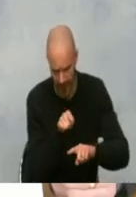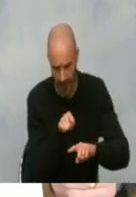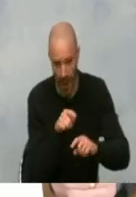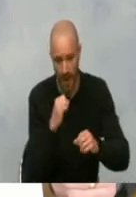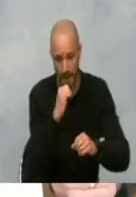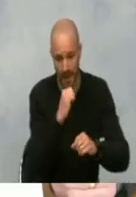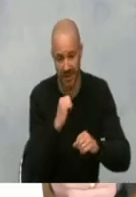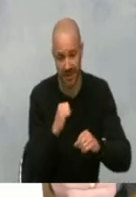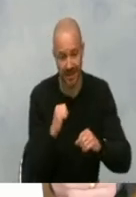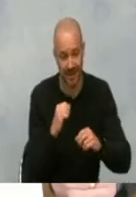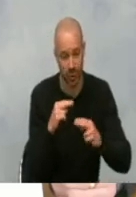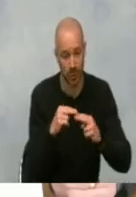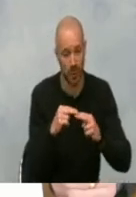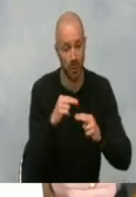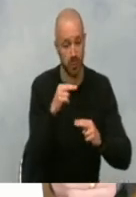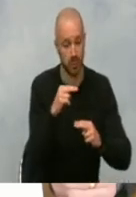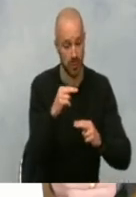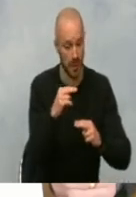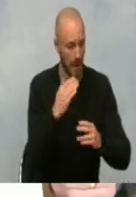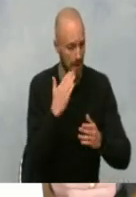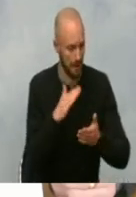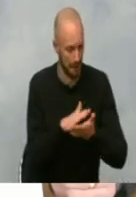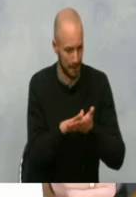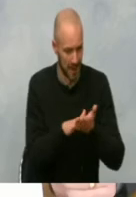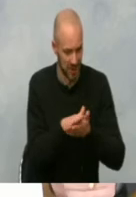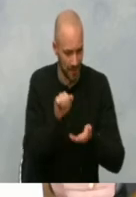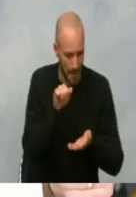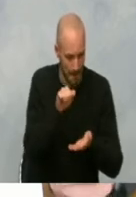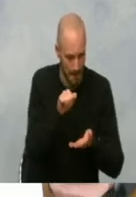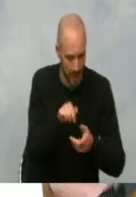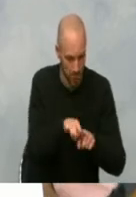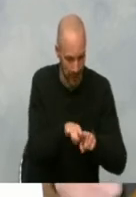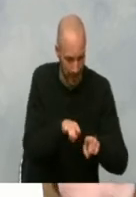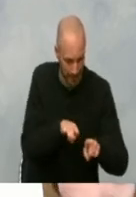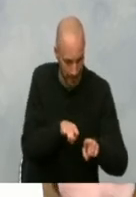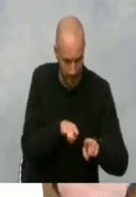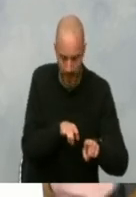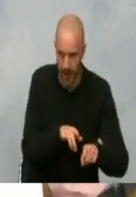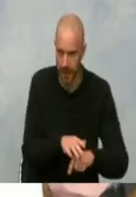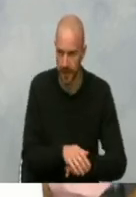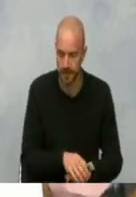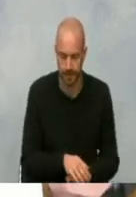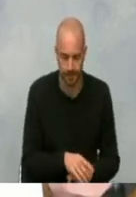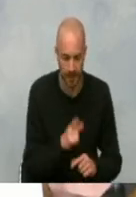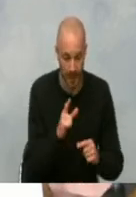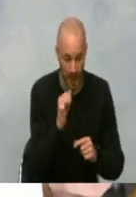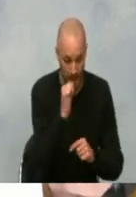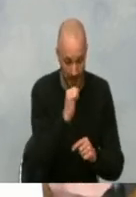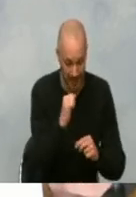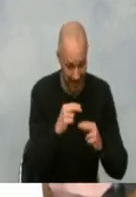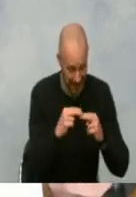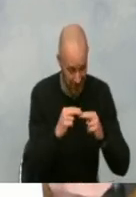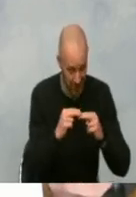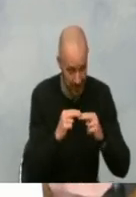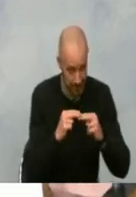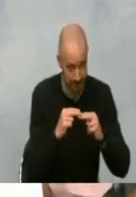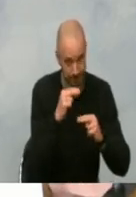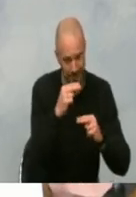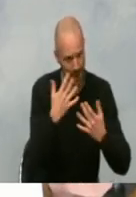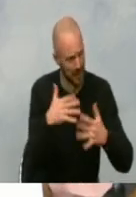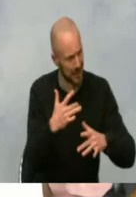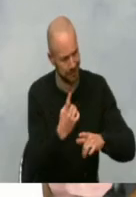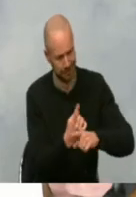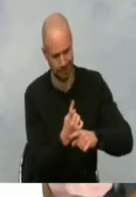percentage increases could have on the budget gap. A percentage increase we've talked about in the